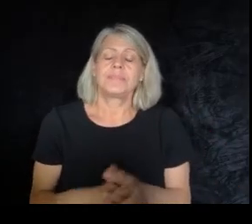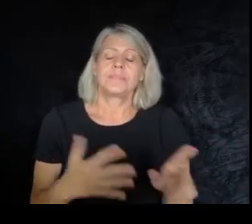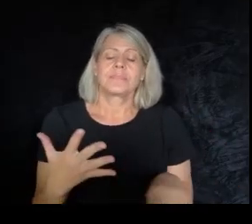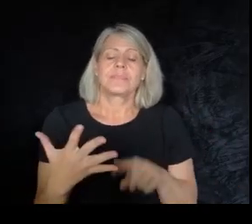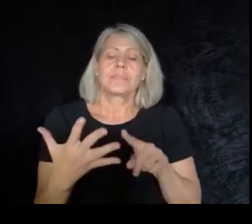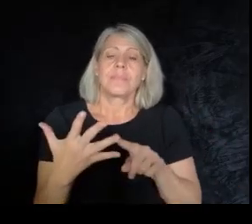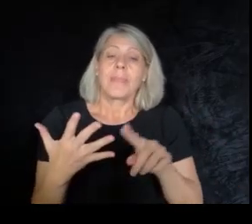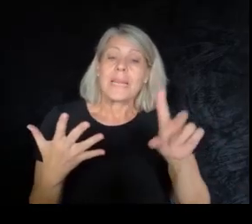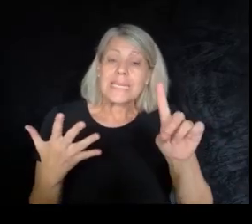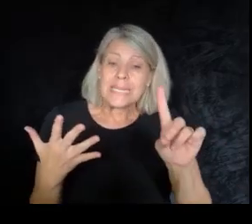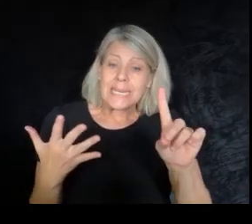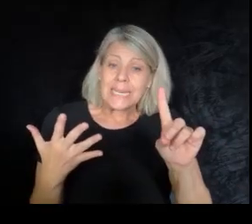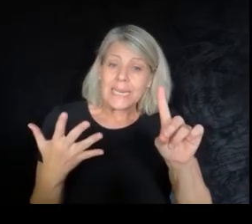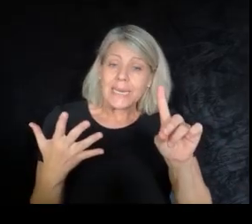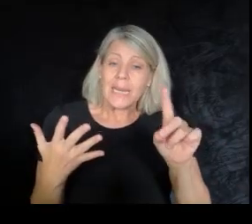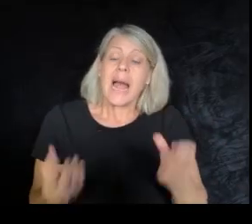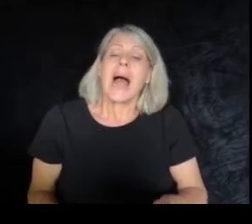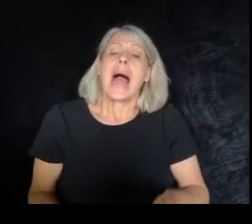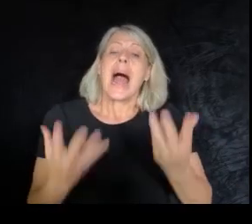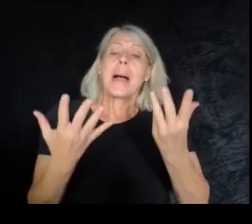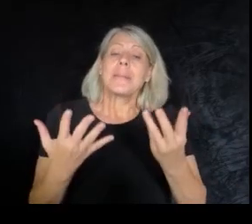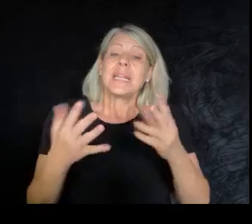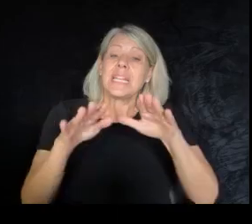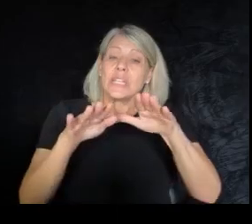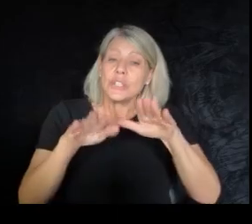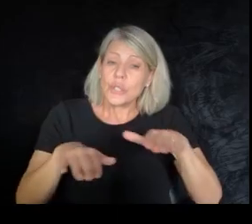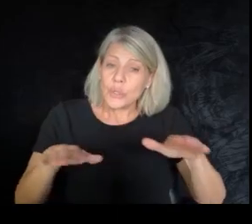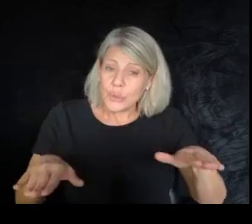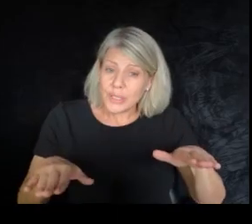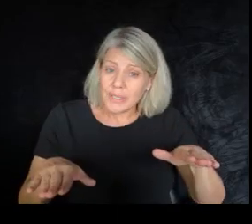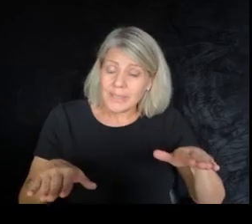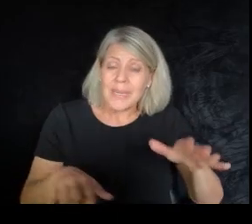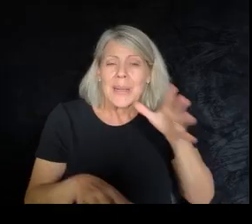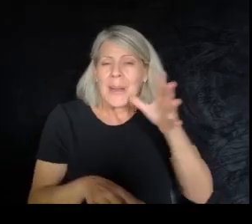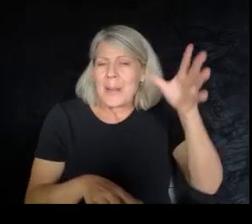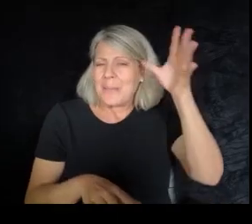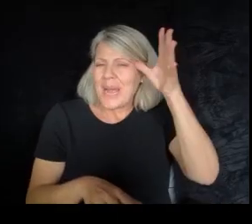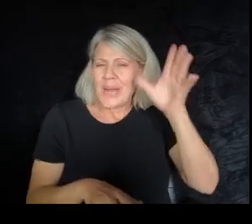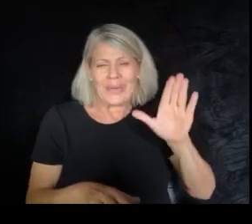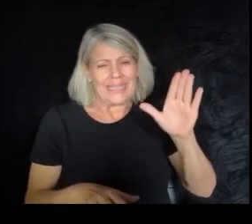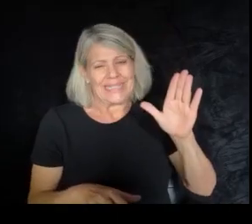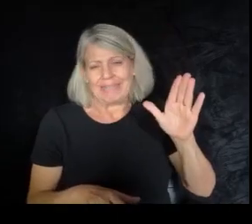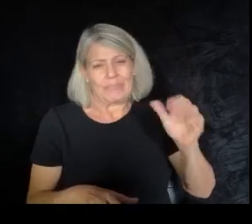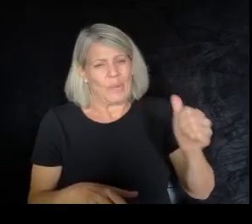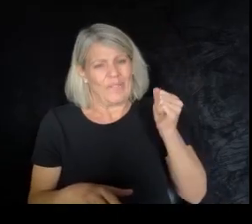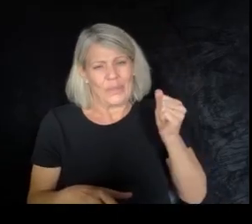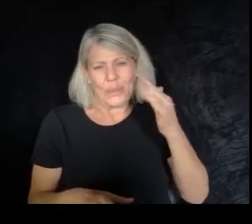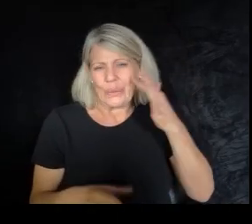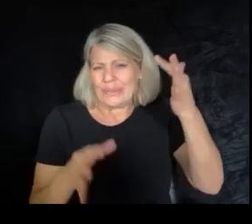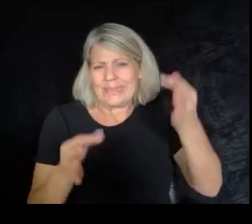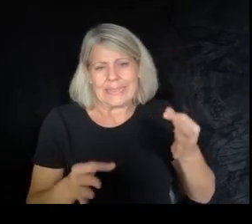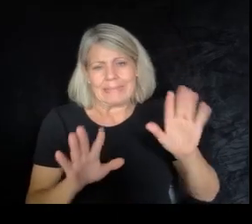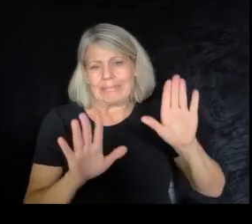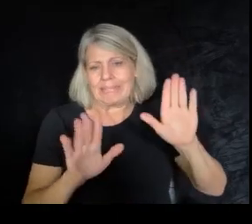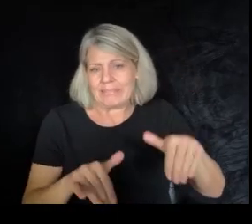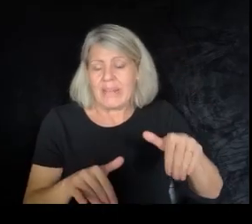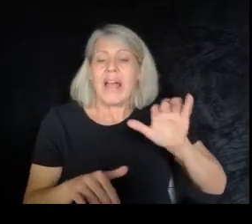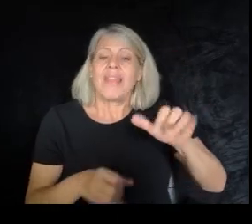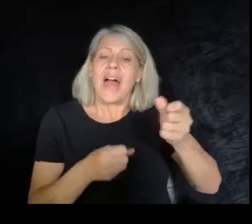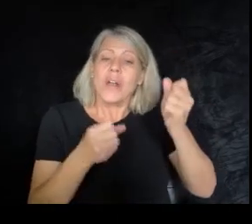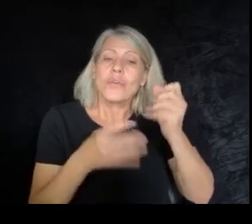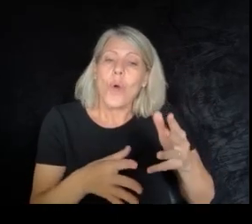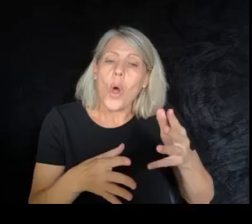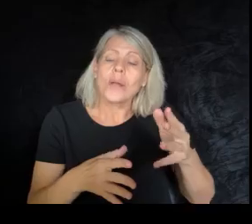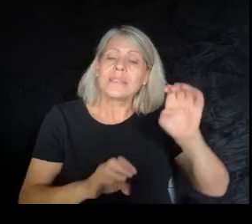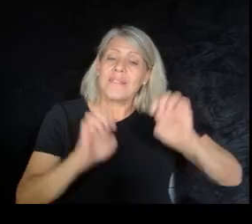D. Number of children for whom parent refusal to provide consent caused delay in